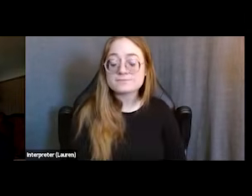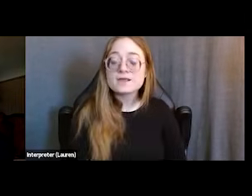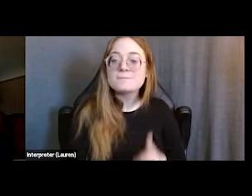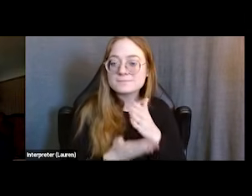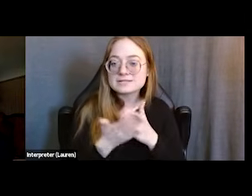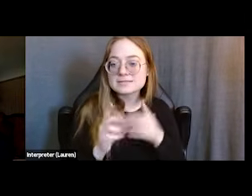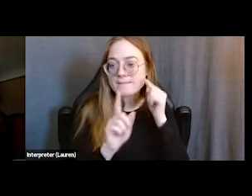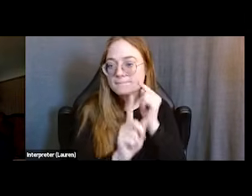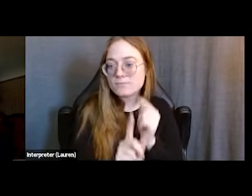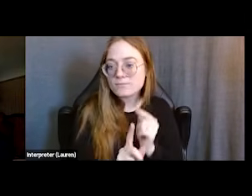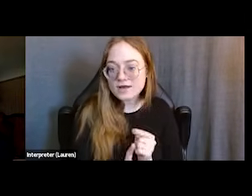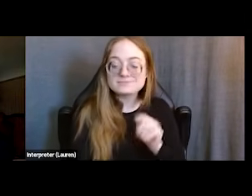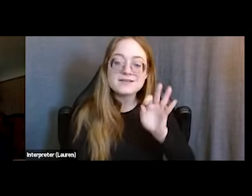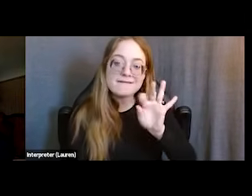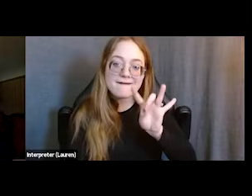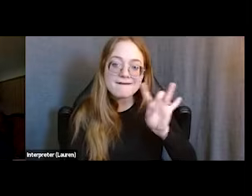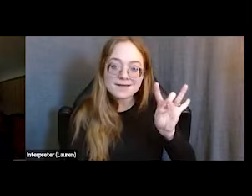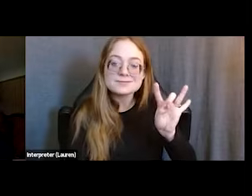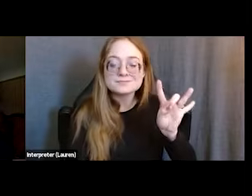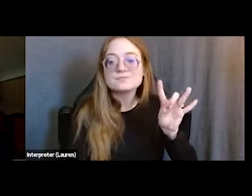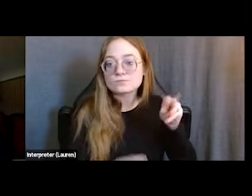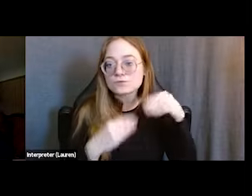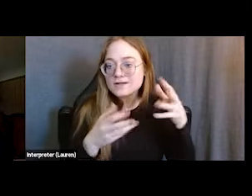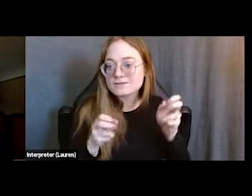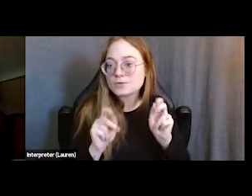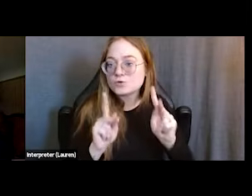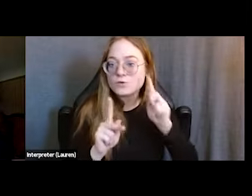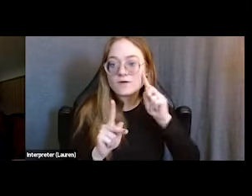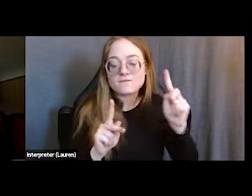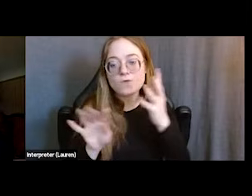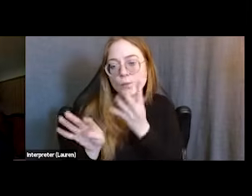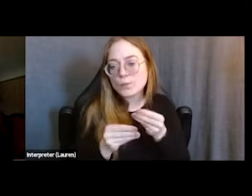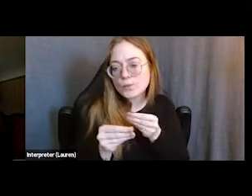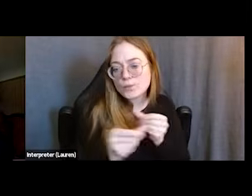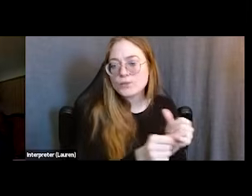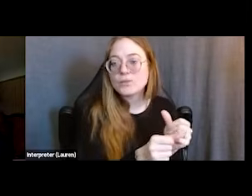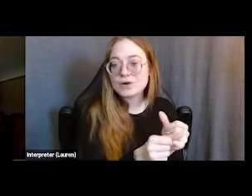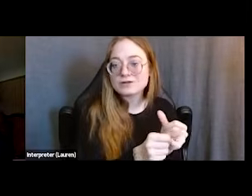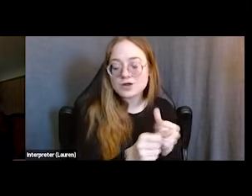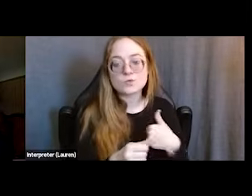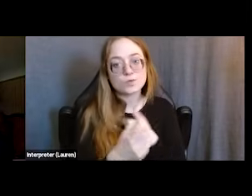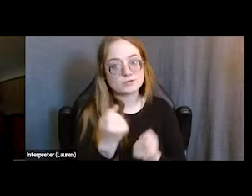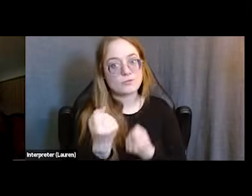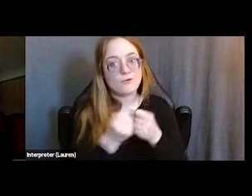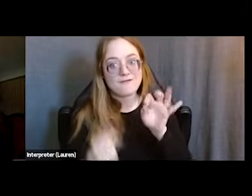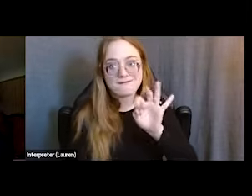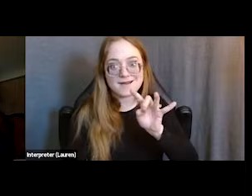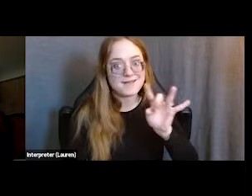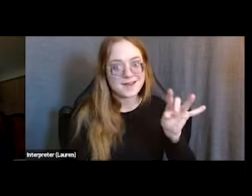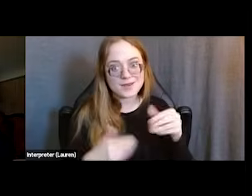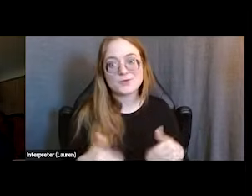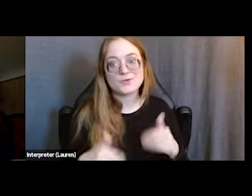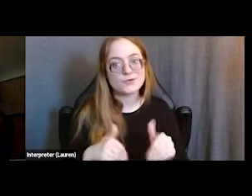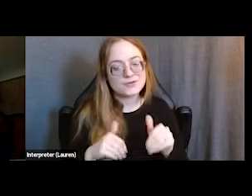include 988 provides an opportunity to streamline the process. So we're really supportive of the idea of 988 and how 988 as a tool can be